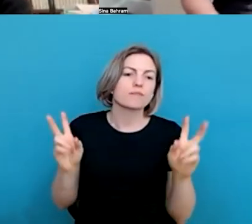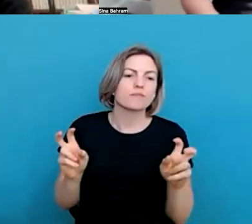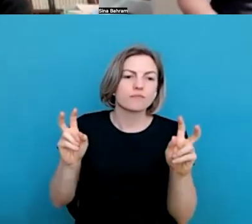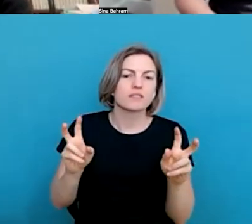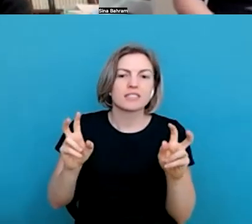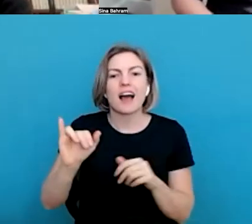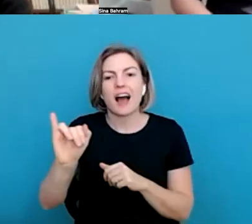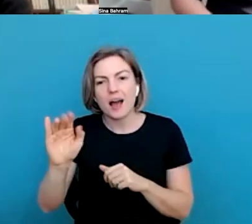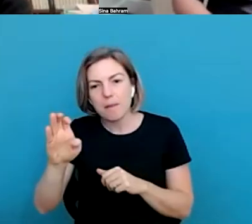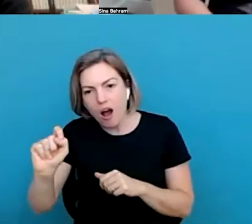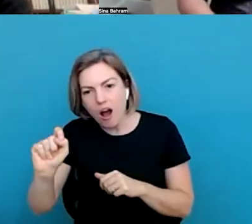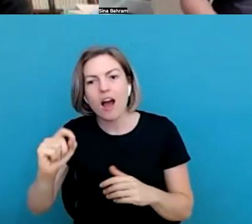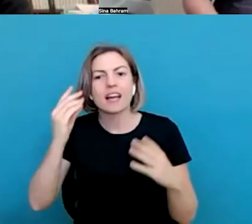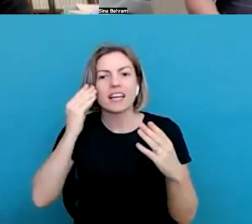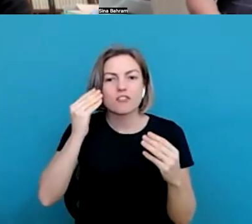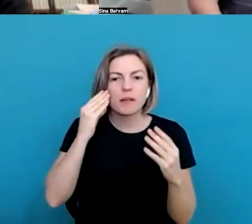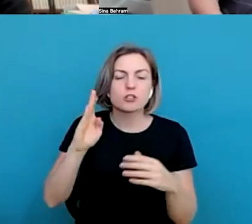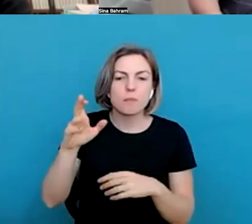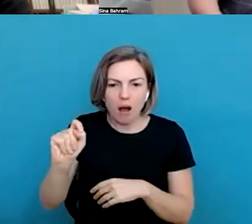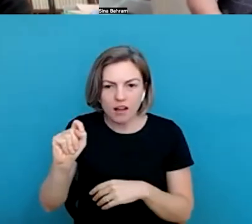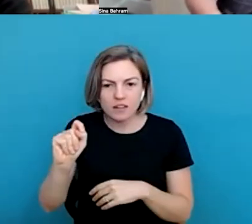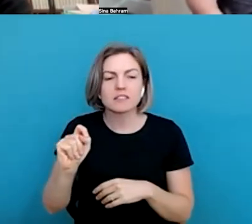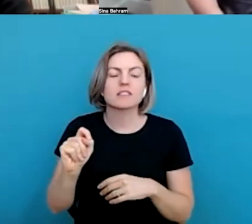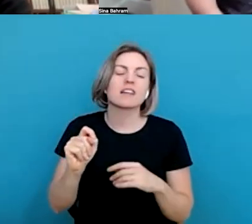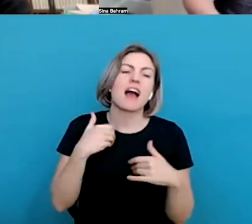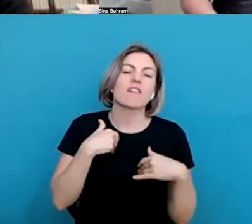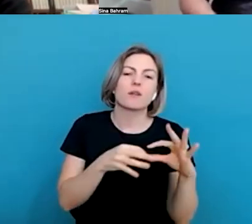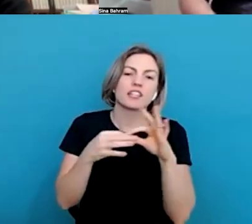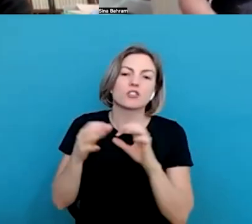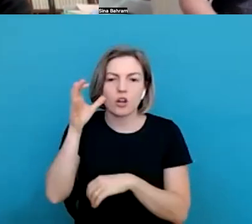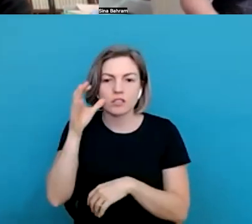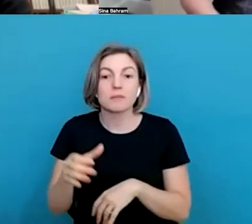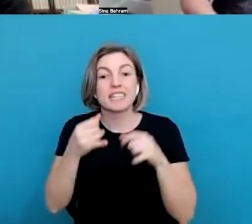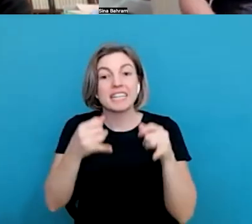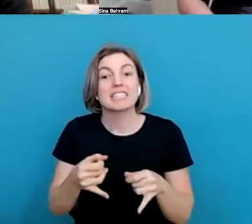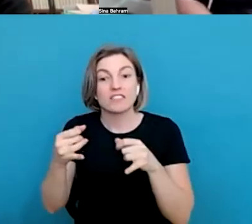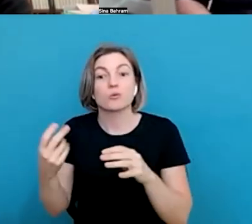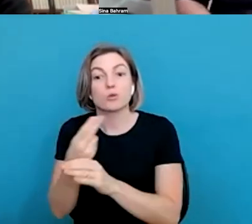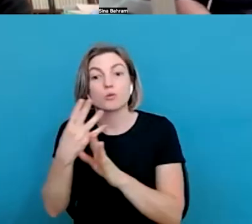or information bot, and there's a related concept of individual